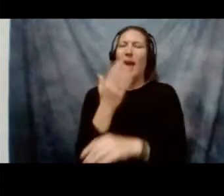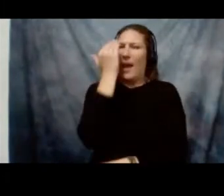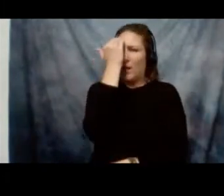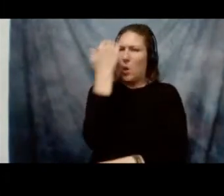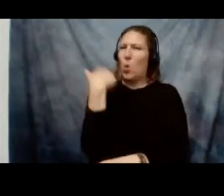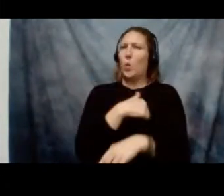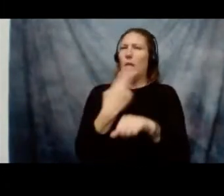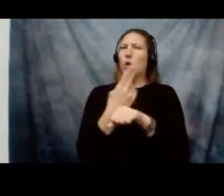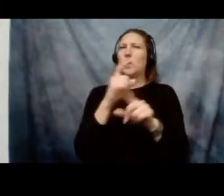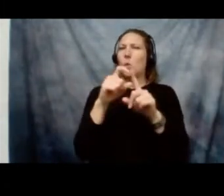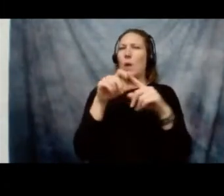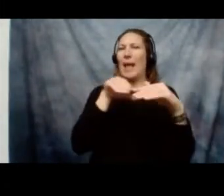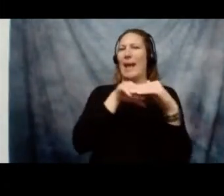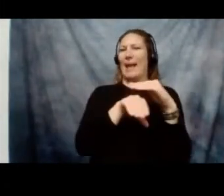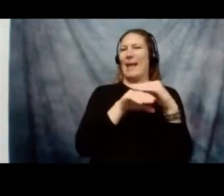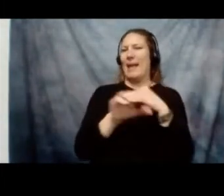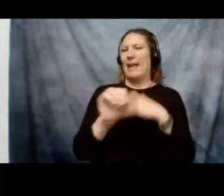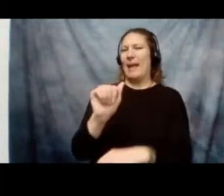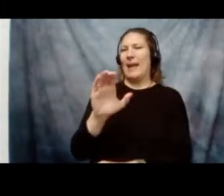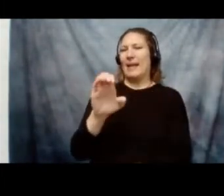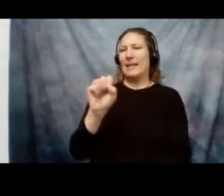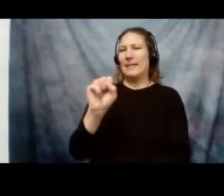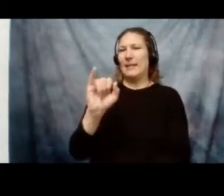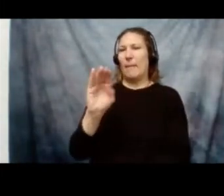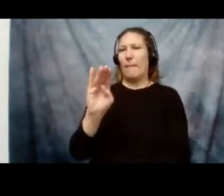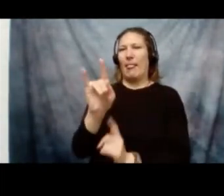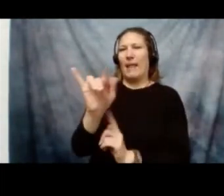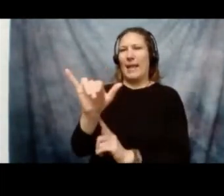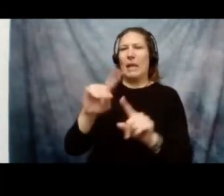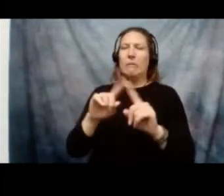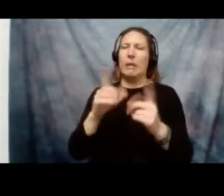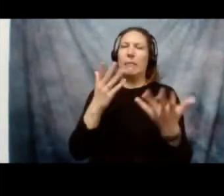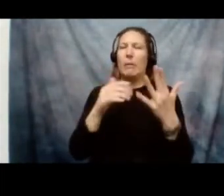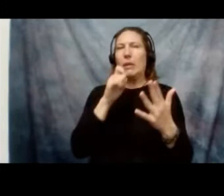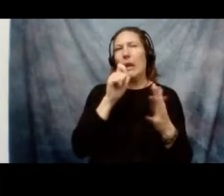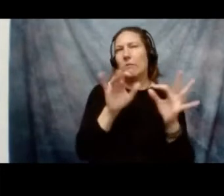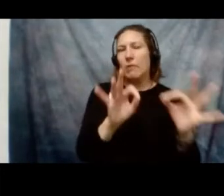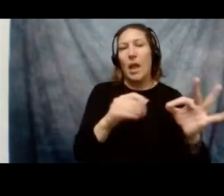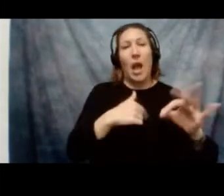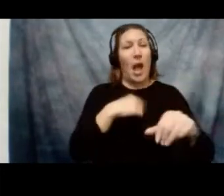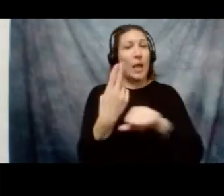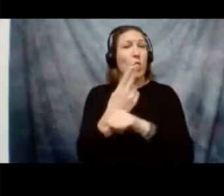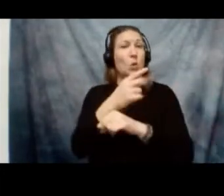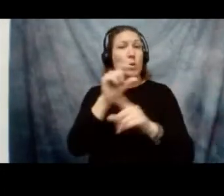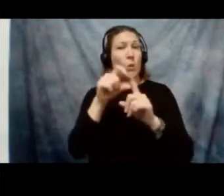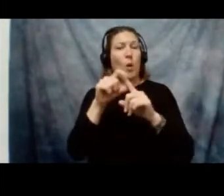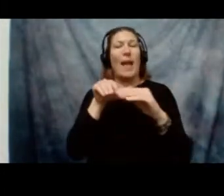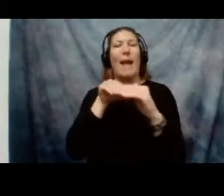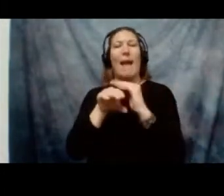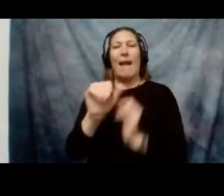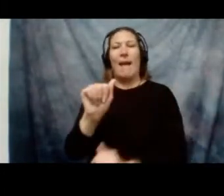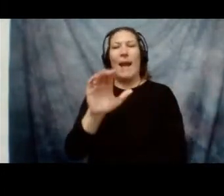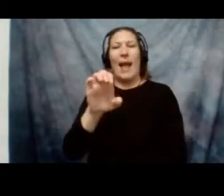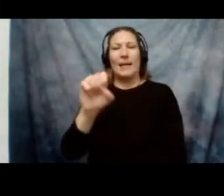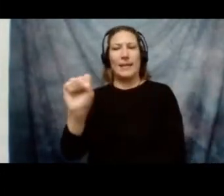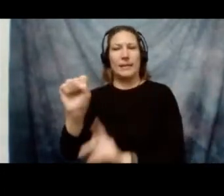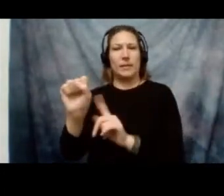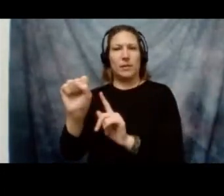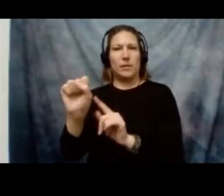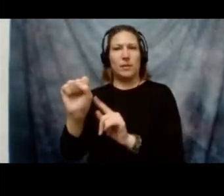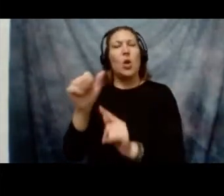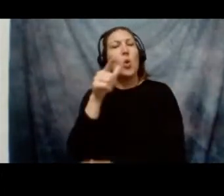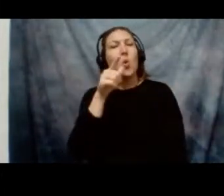has some baggage attached to it. I've started just using the word access. Who deserves access to professional development